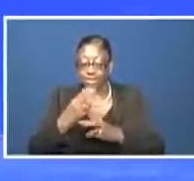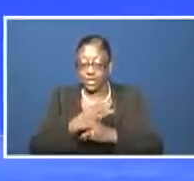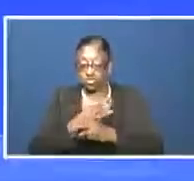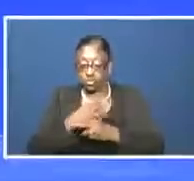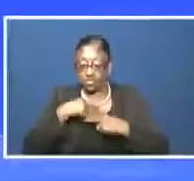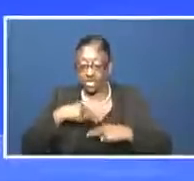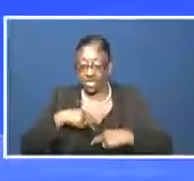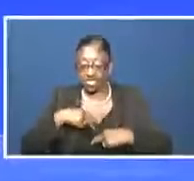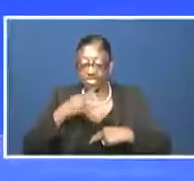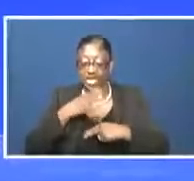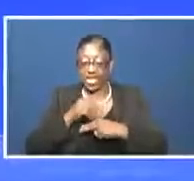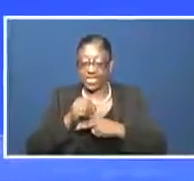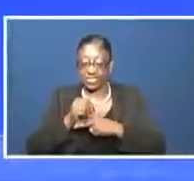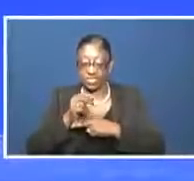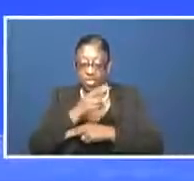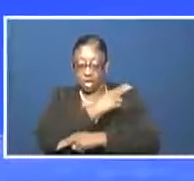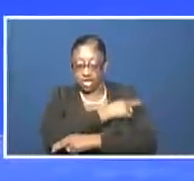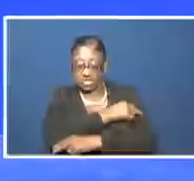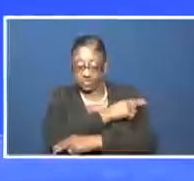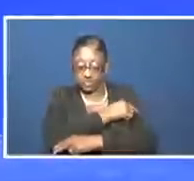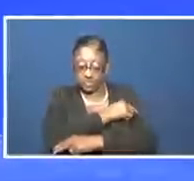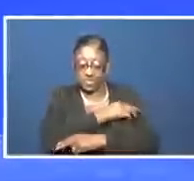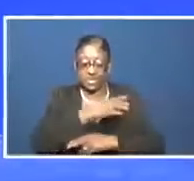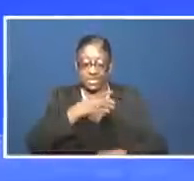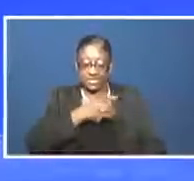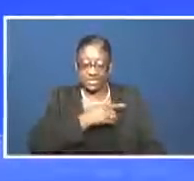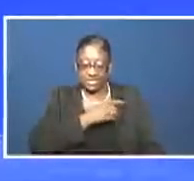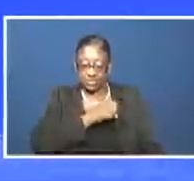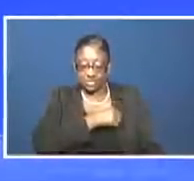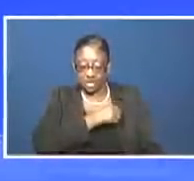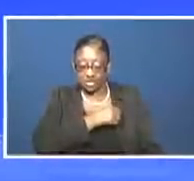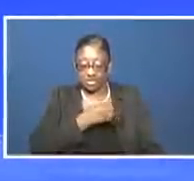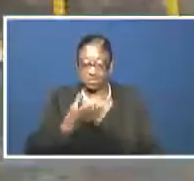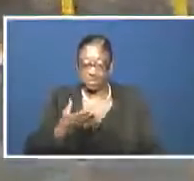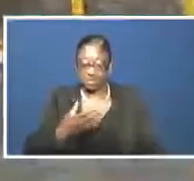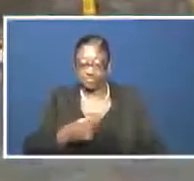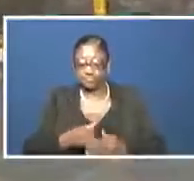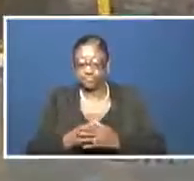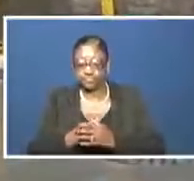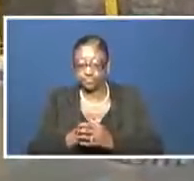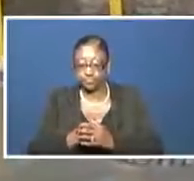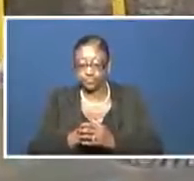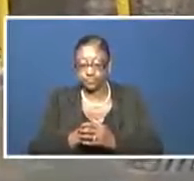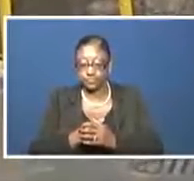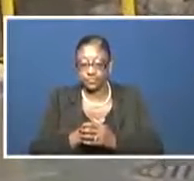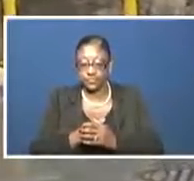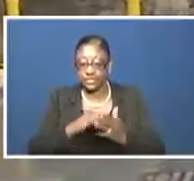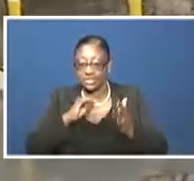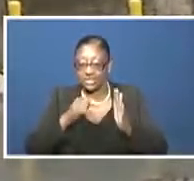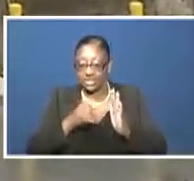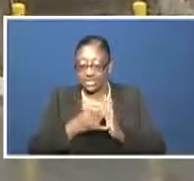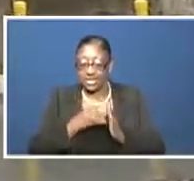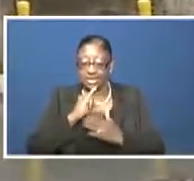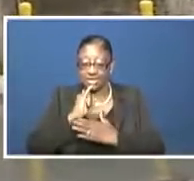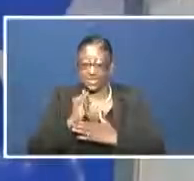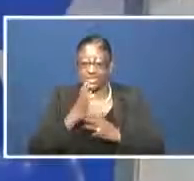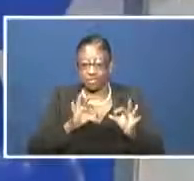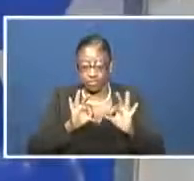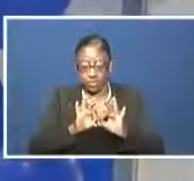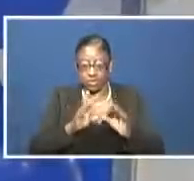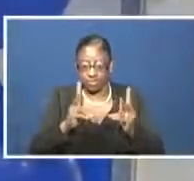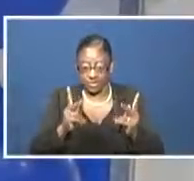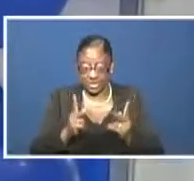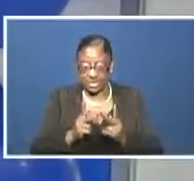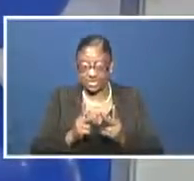the Public Hospitals Authority. Desmond Saunders has more. It's a critical block at the Princess Margaret Hospital